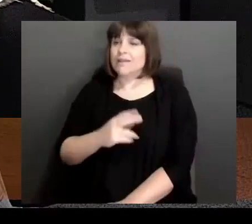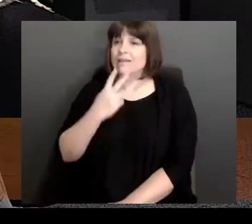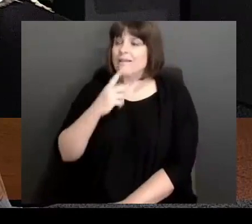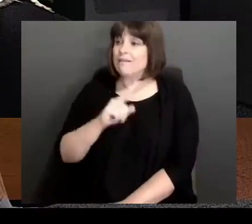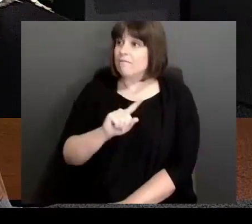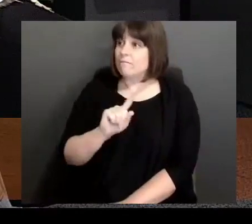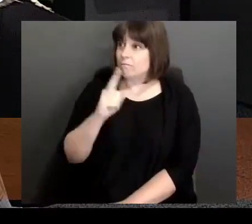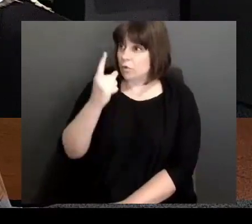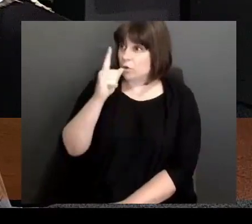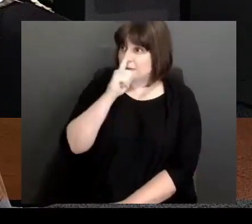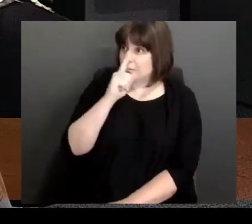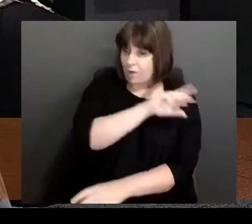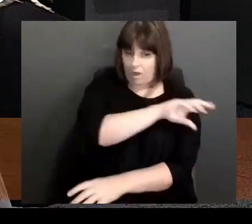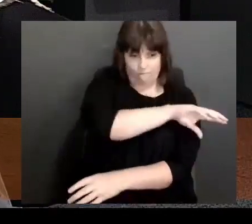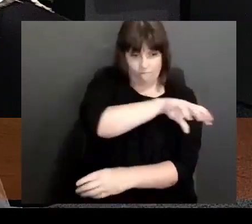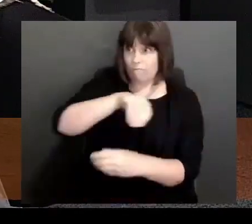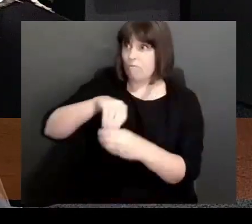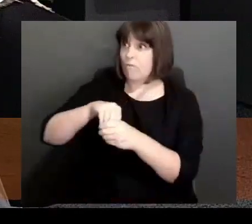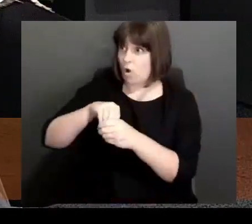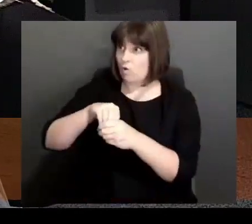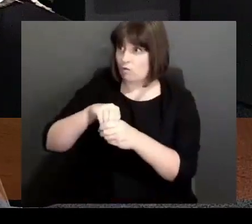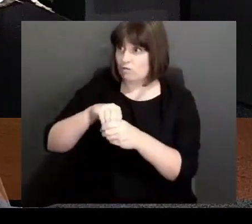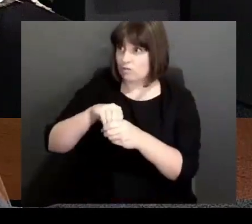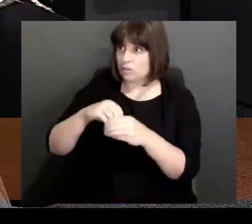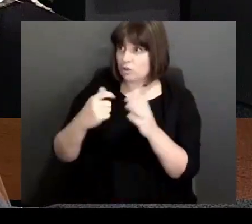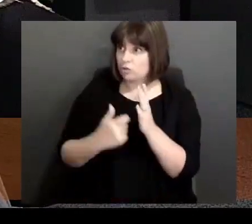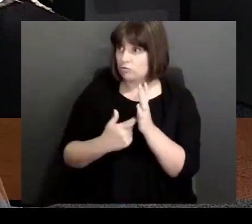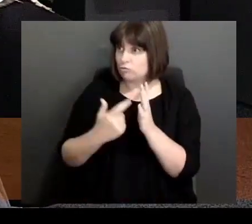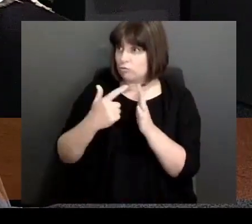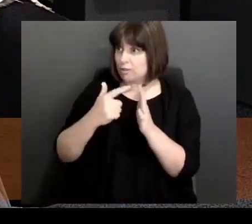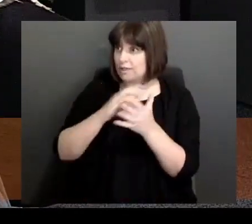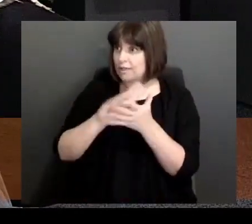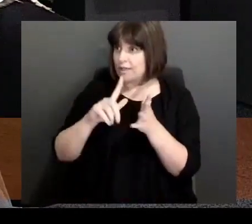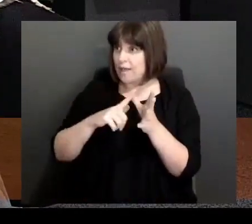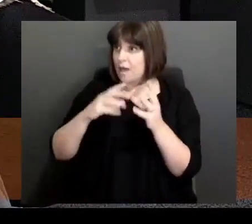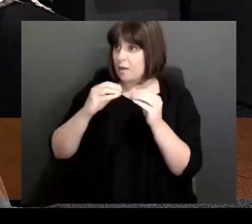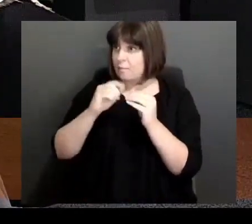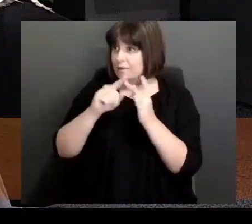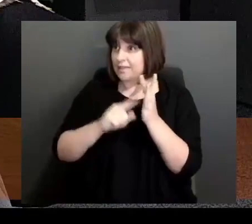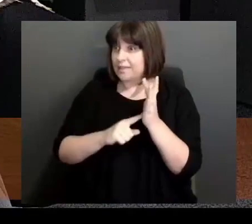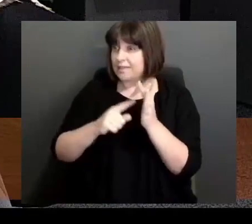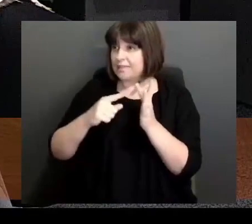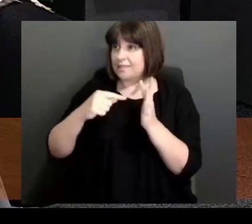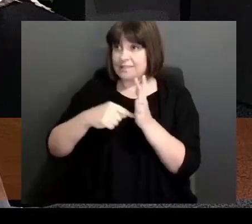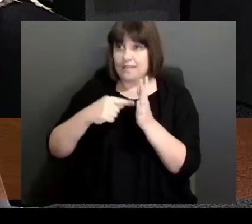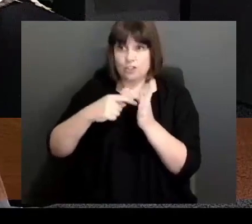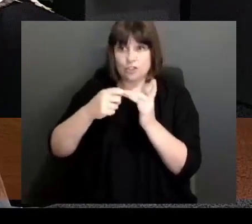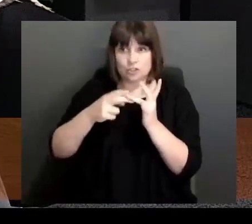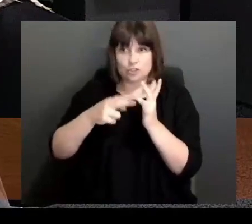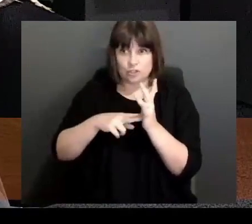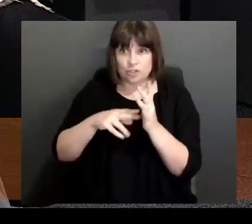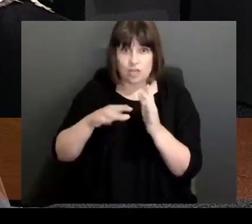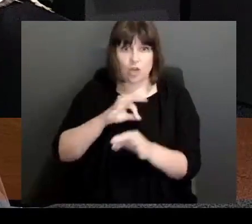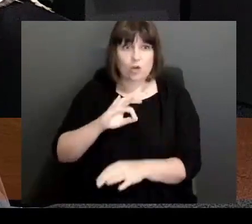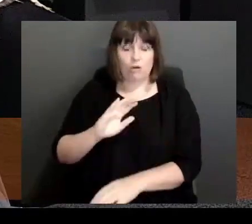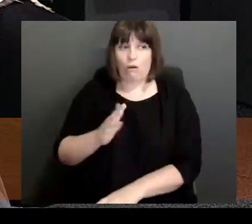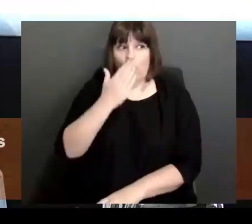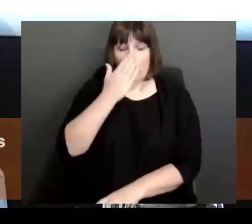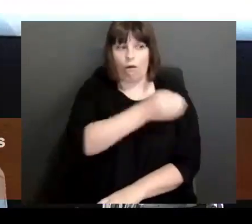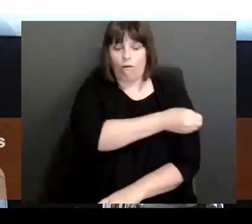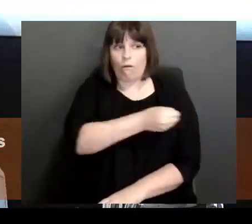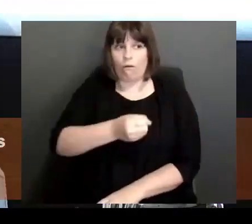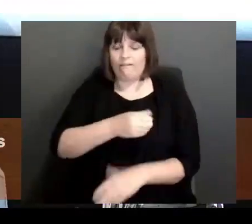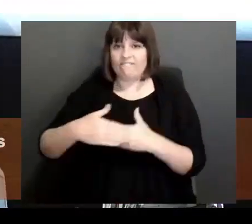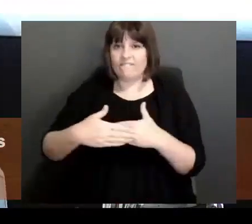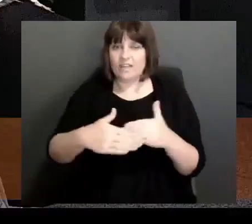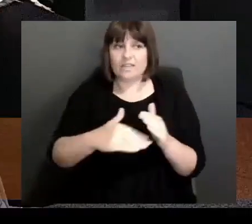involved in rehabilitation and other things rather than just being brought in as part of the, at the problem end? Yes. They